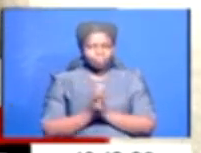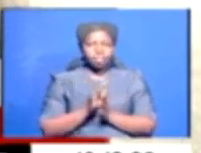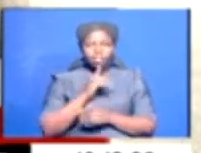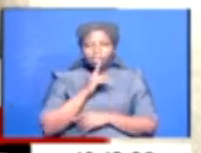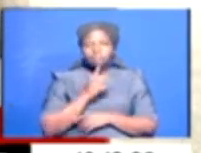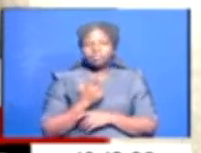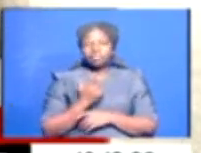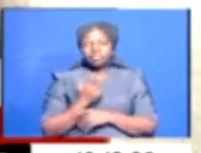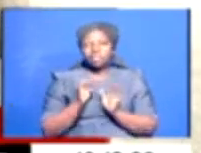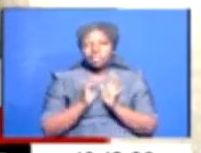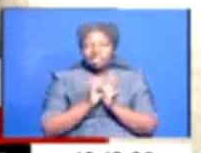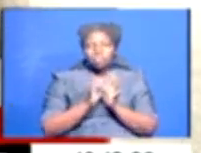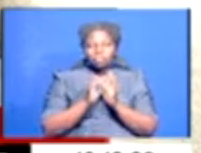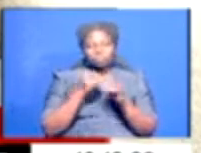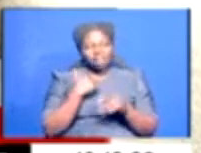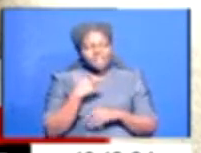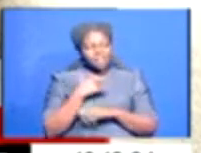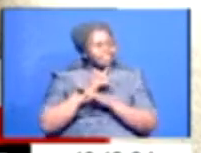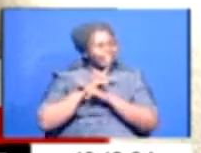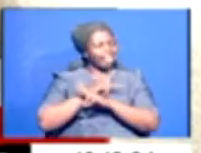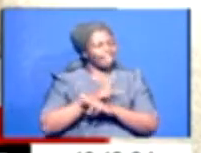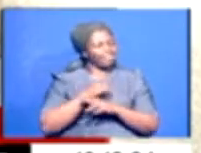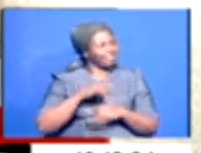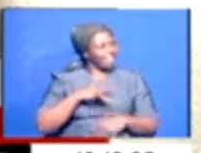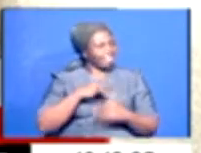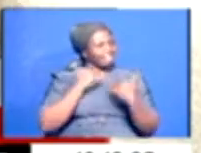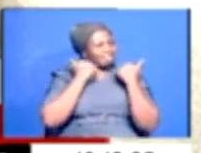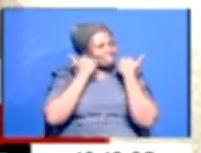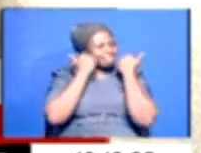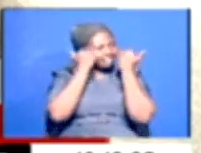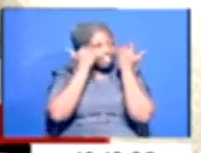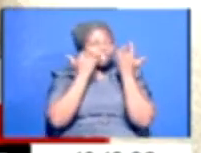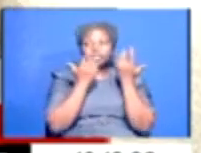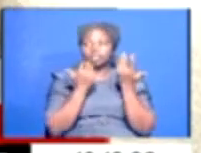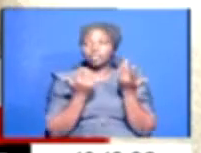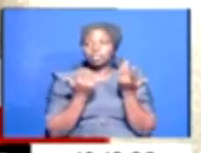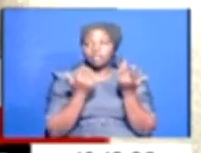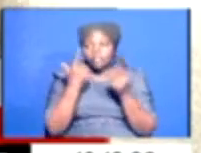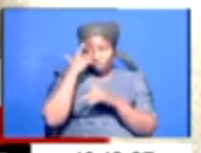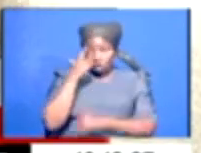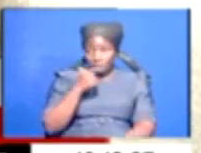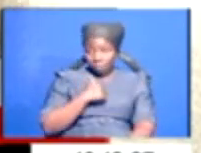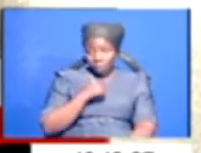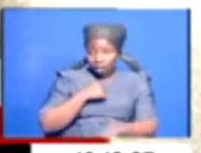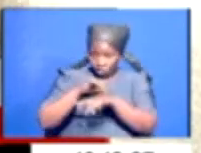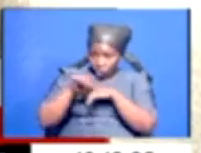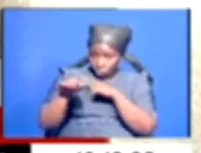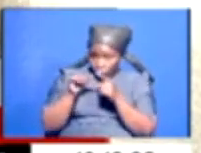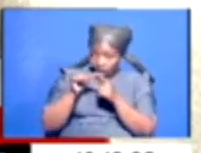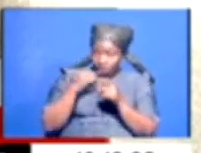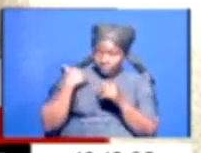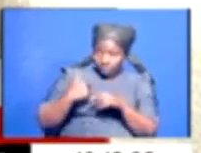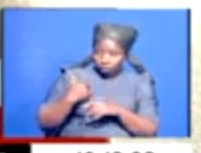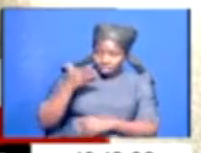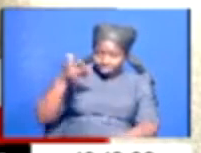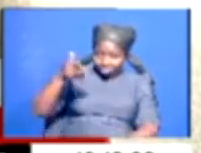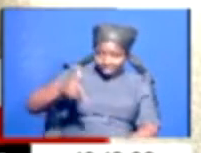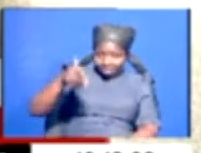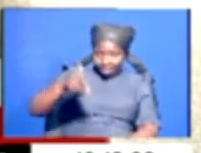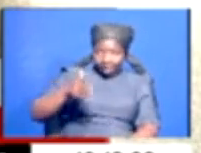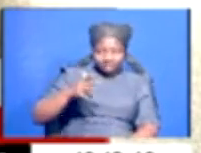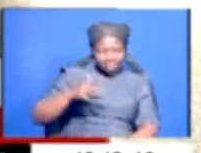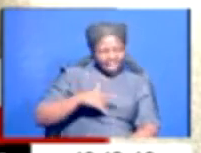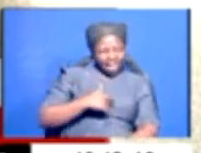like unakuwa na pressure. Like for me, nikiwa kwa Apple Plugs, sinanga sana